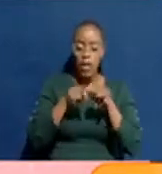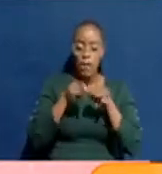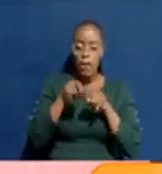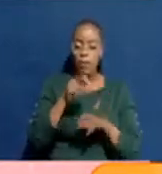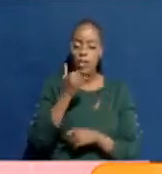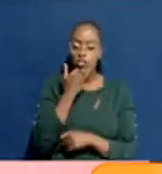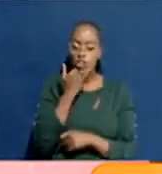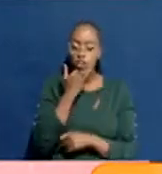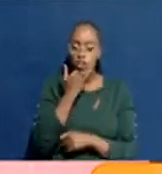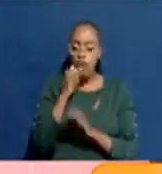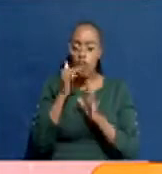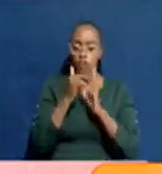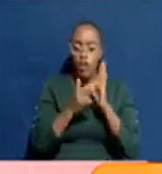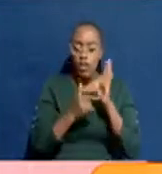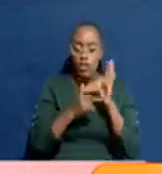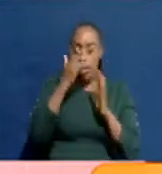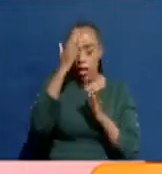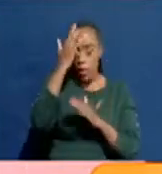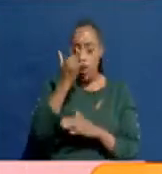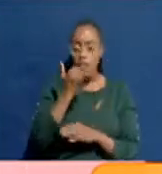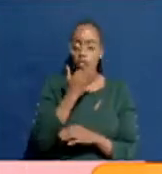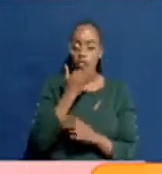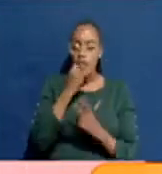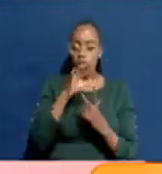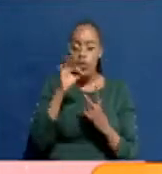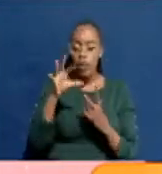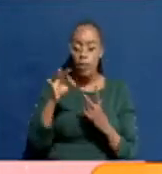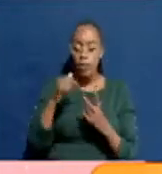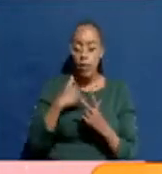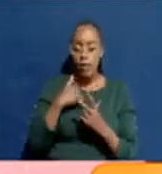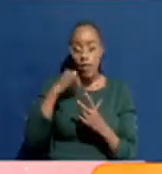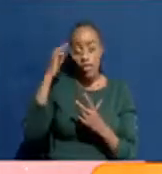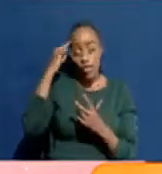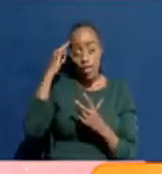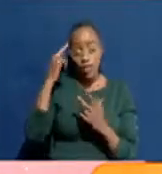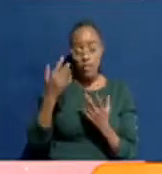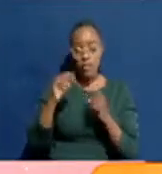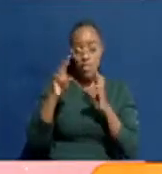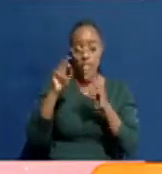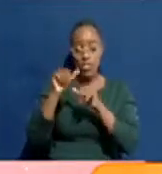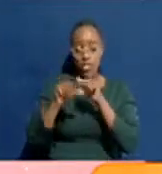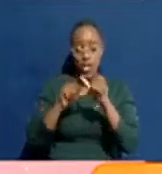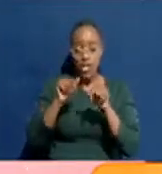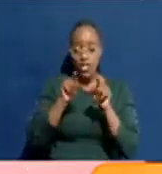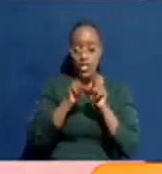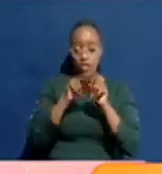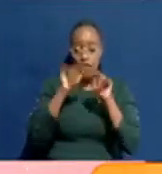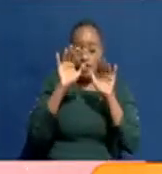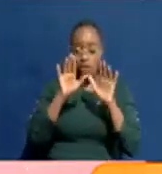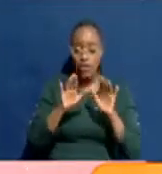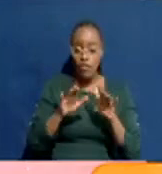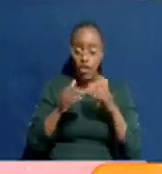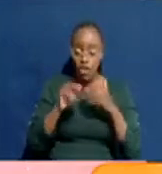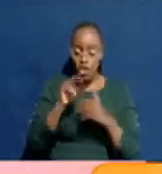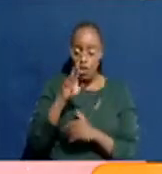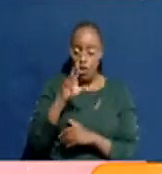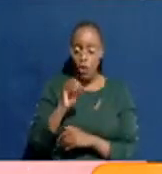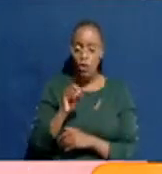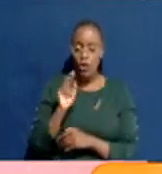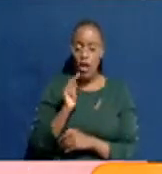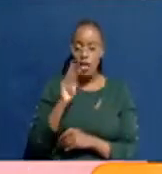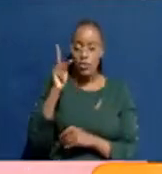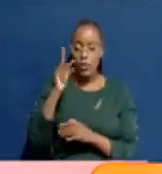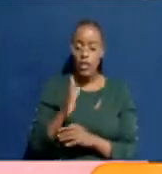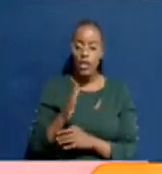factors, okay, because of the wrong priorities. So I think much as we are quite critical, Honorable Nyoro, we are Kenyans,